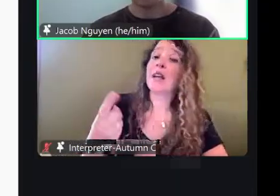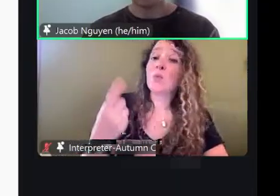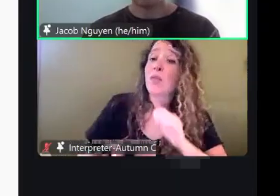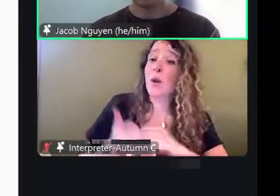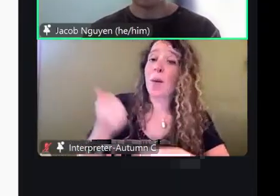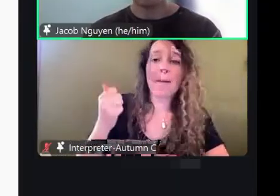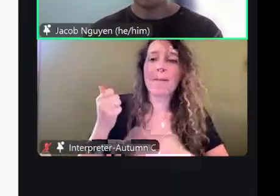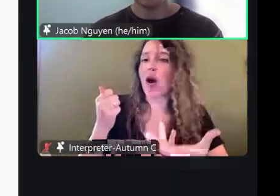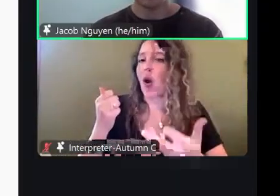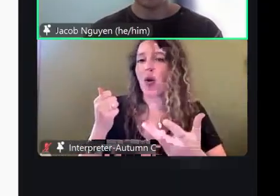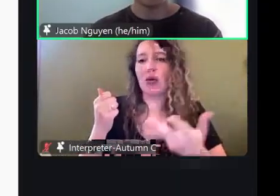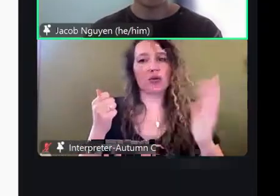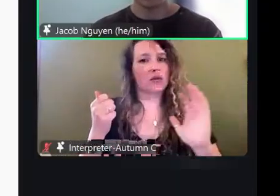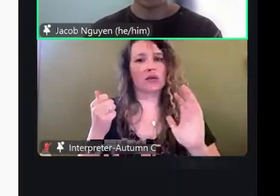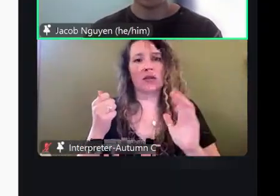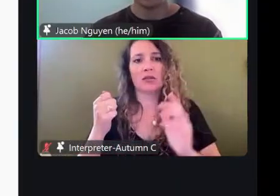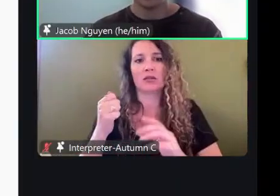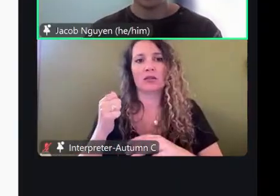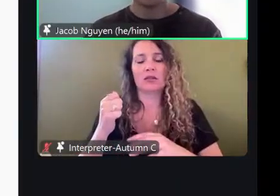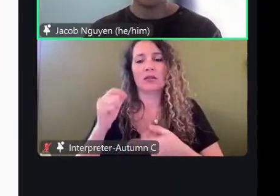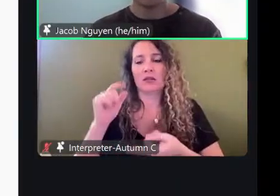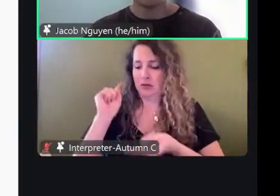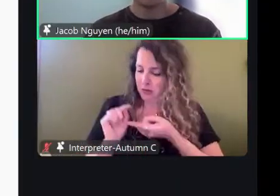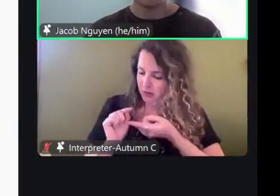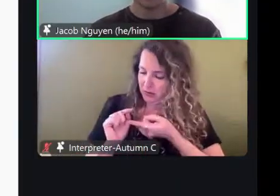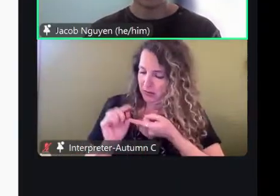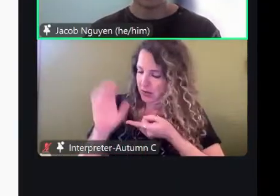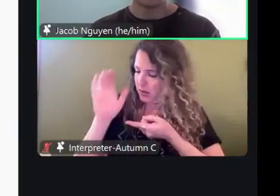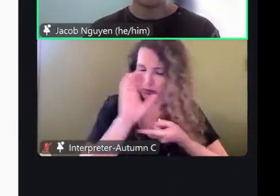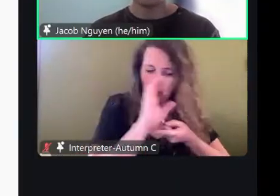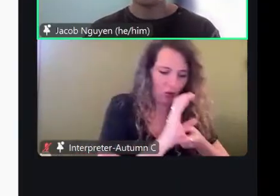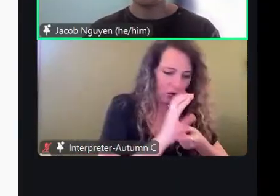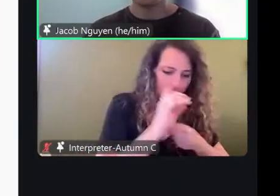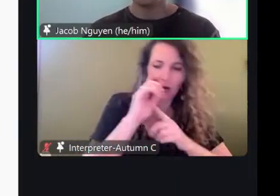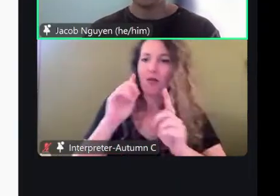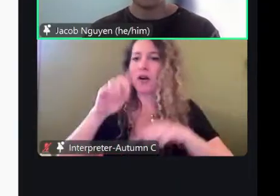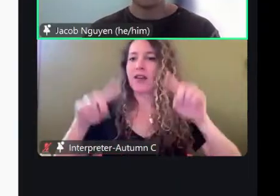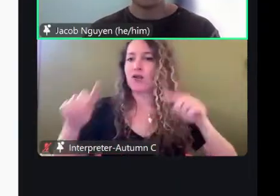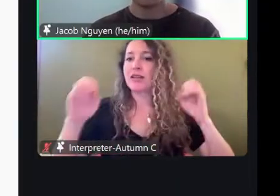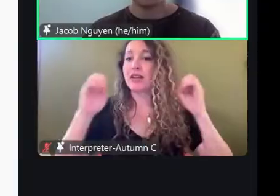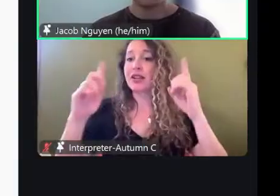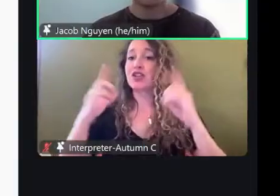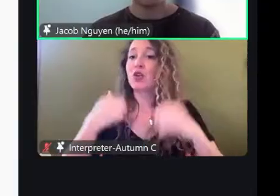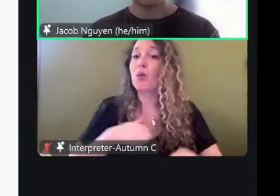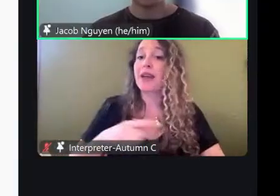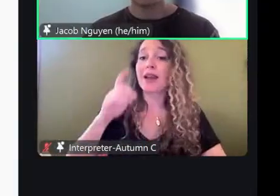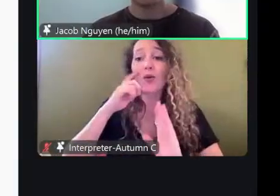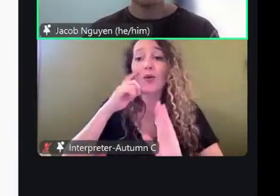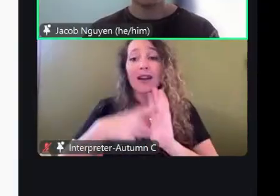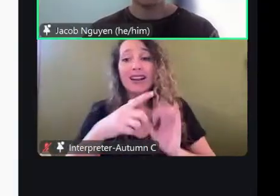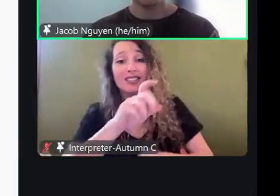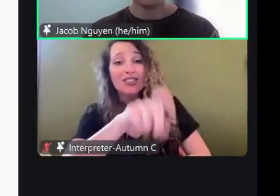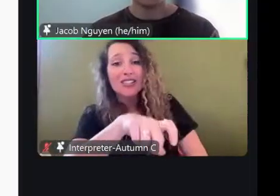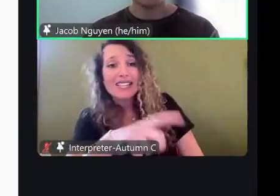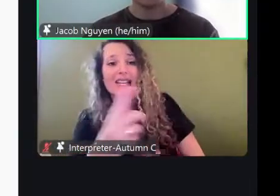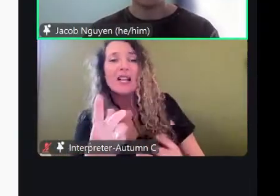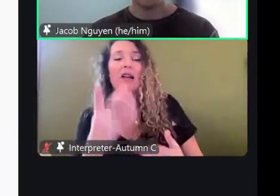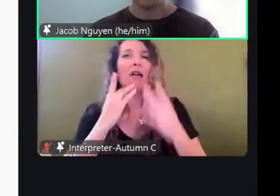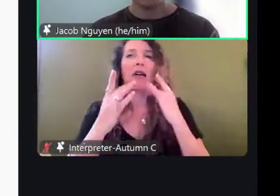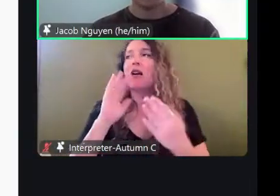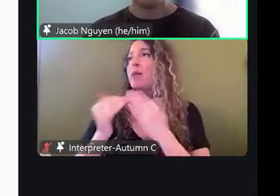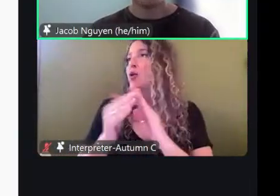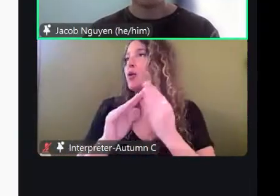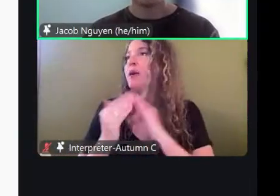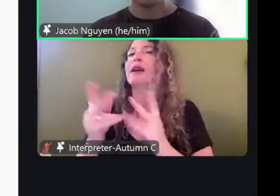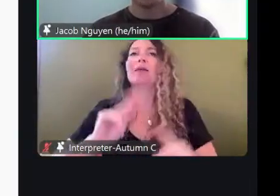most underexplored diversity domains in medical education. And so we do recognize that there's an institutional need with students reporting lack of community and